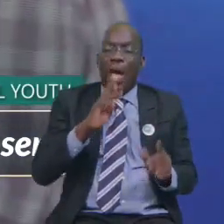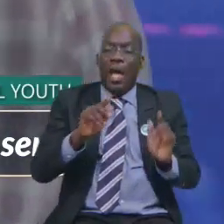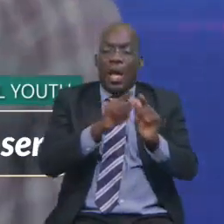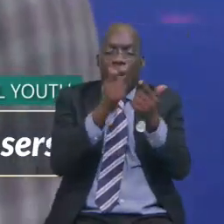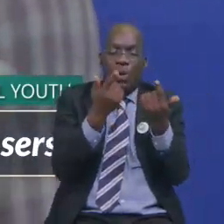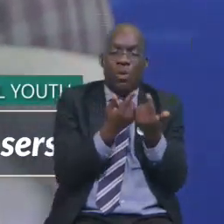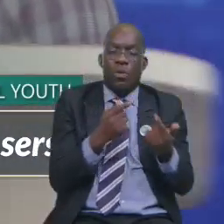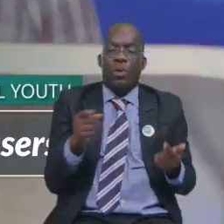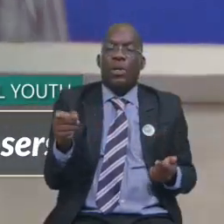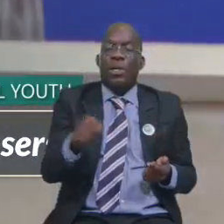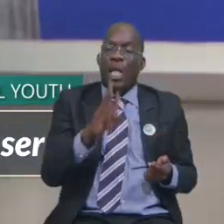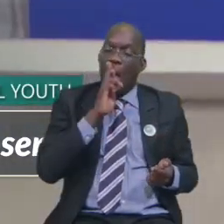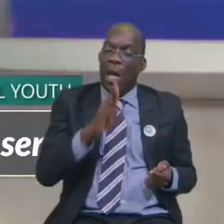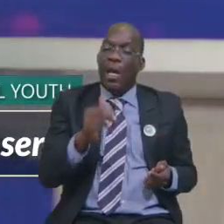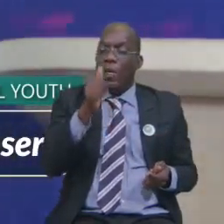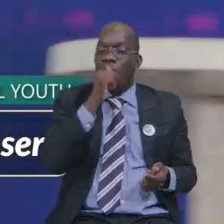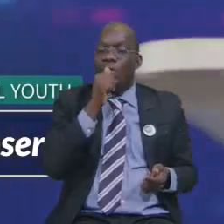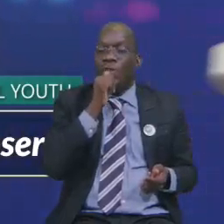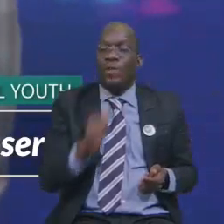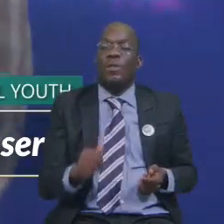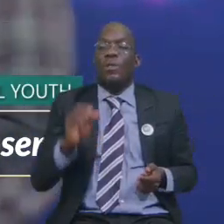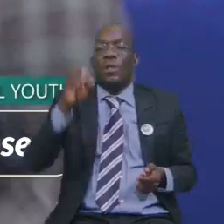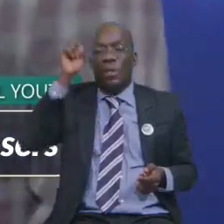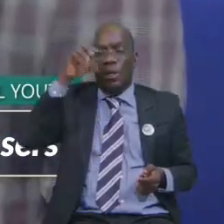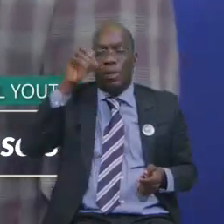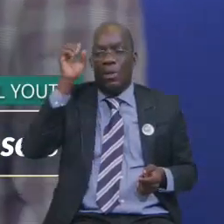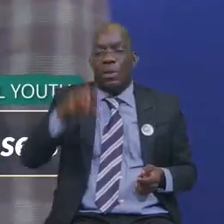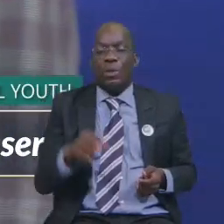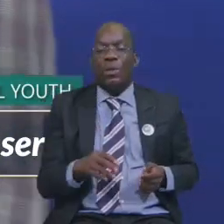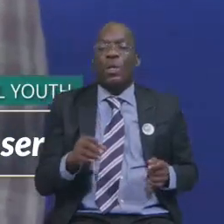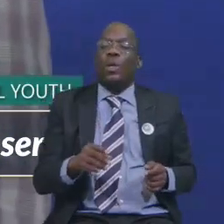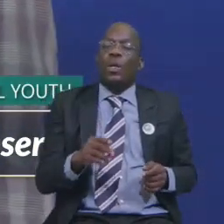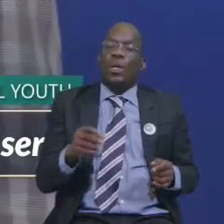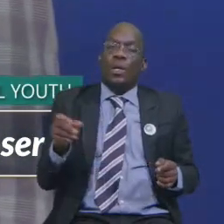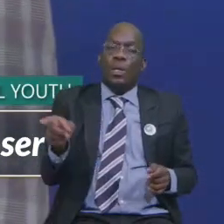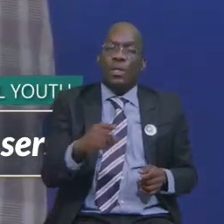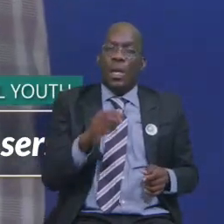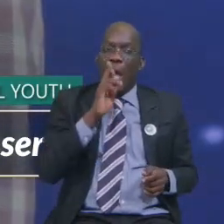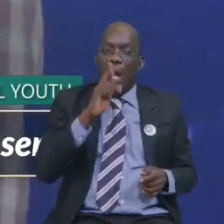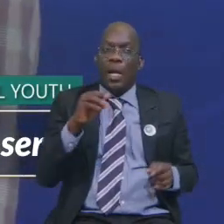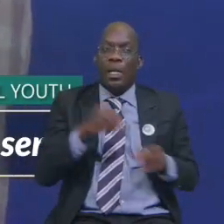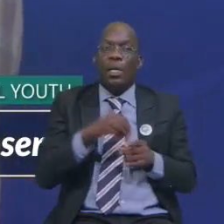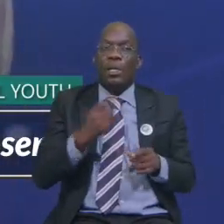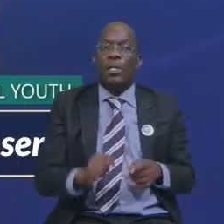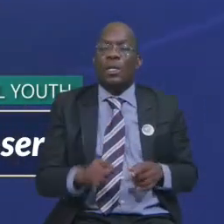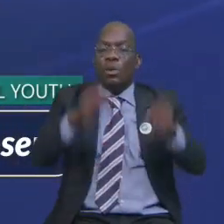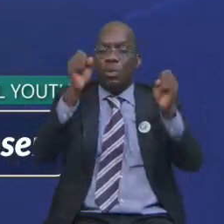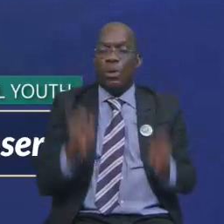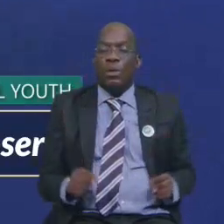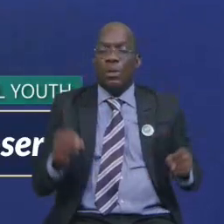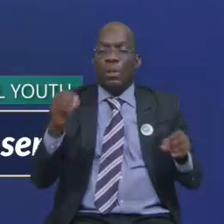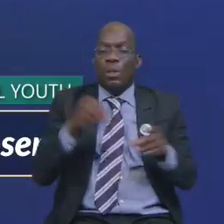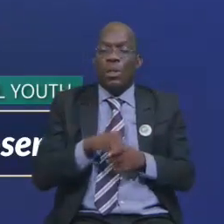they are secret cults. Actually, they are in the power, in the throes, in